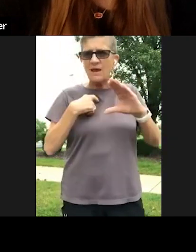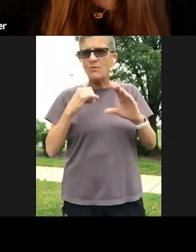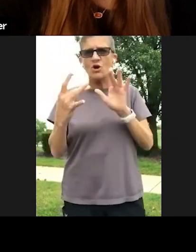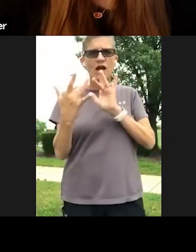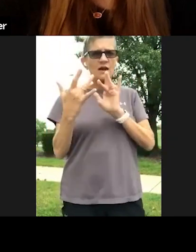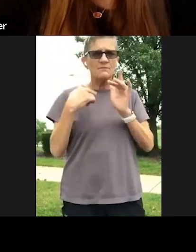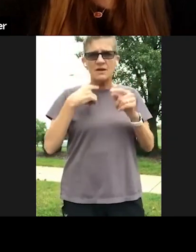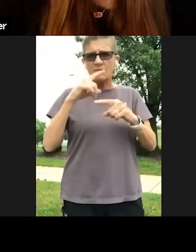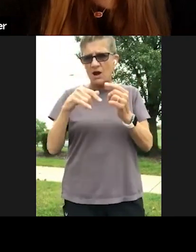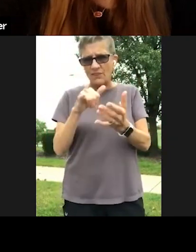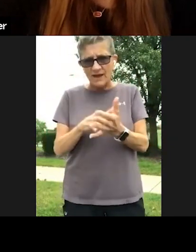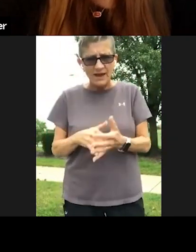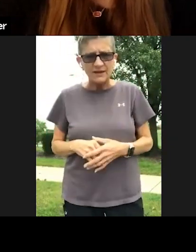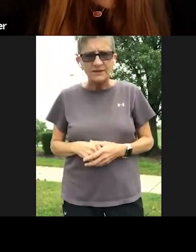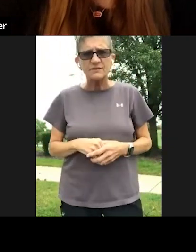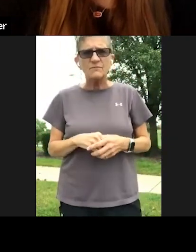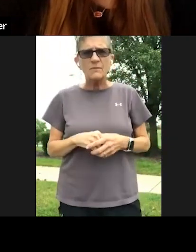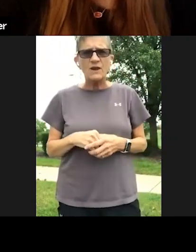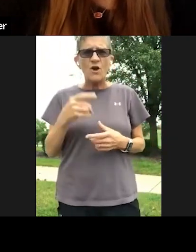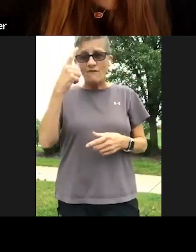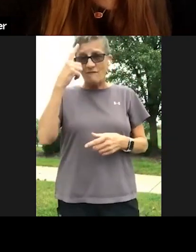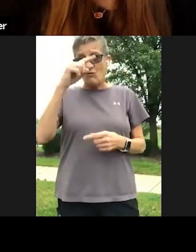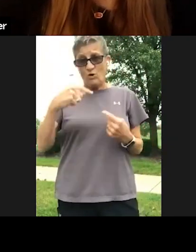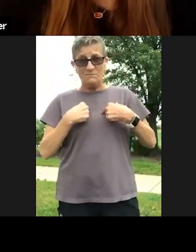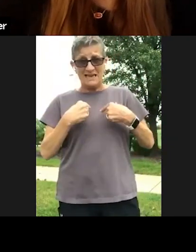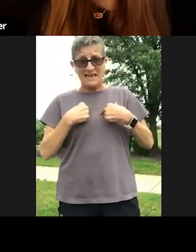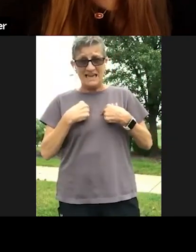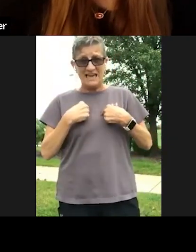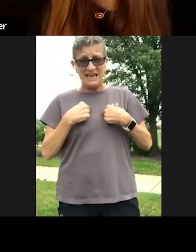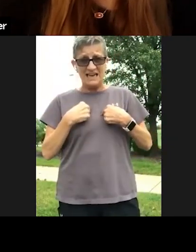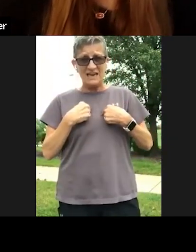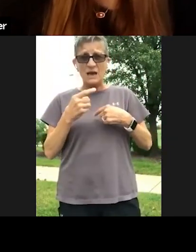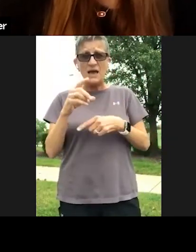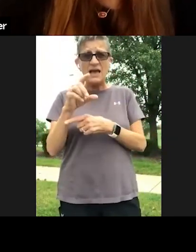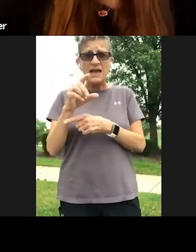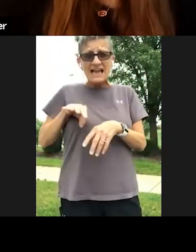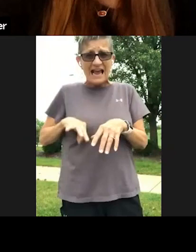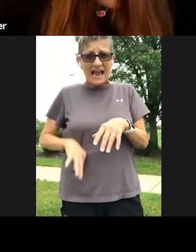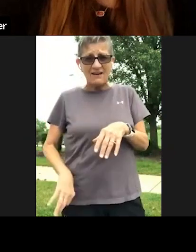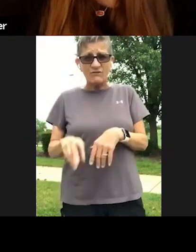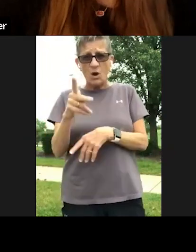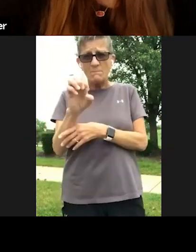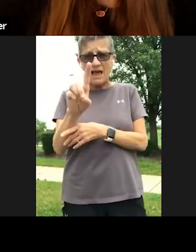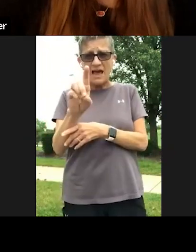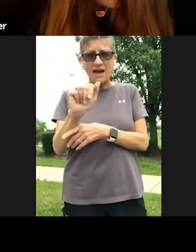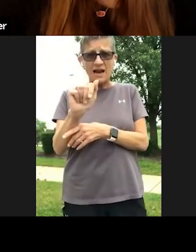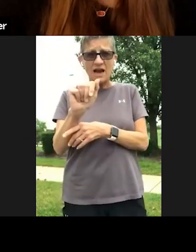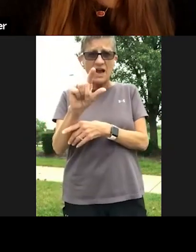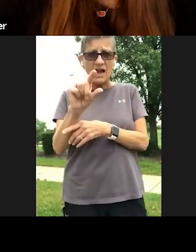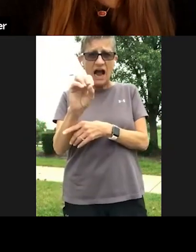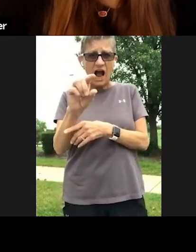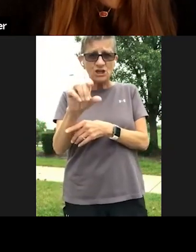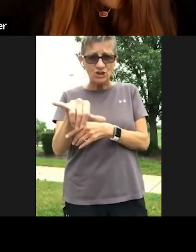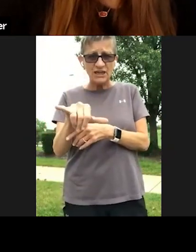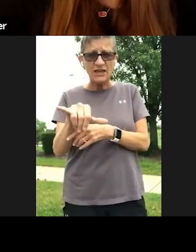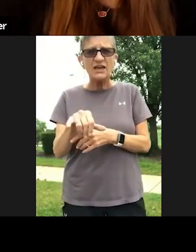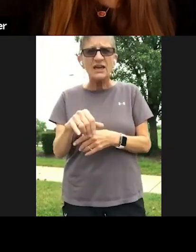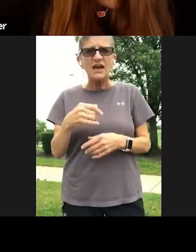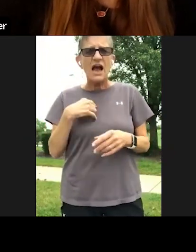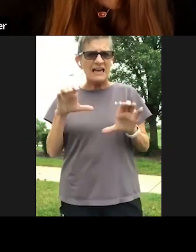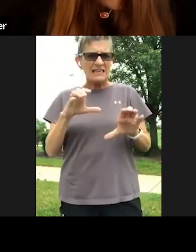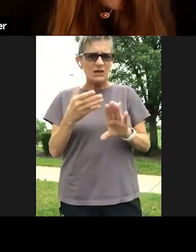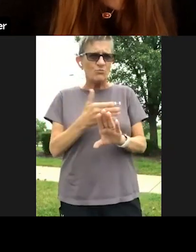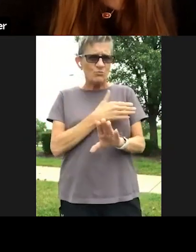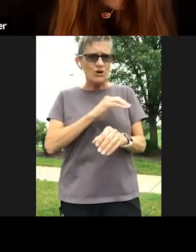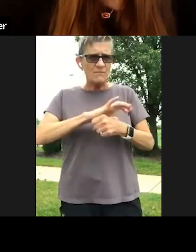that. For me, gameful pedagogy helped a lot, including I started it pre-pandemic, but it was great